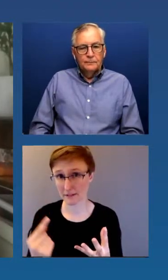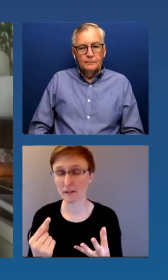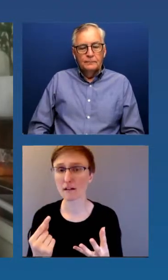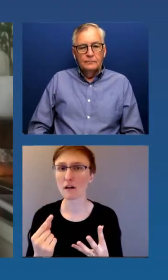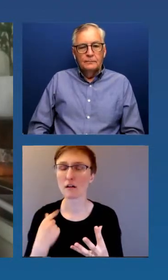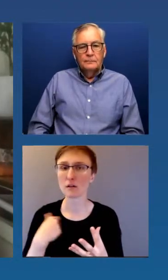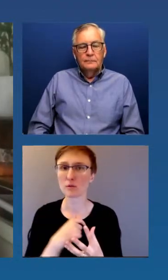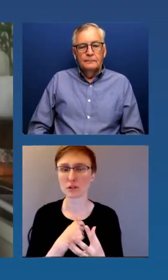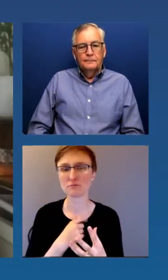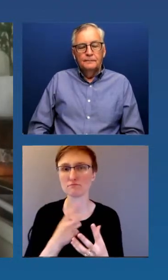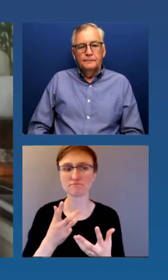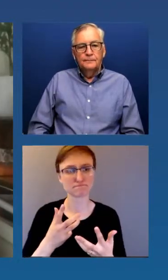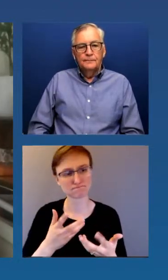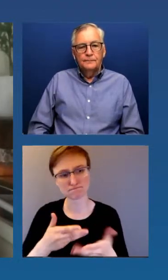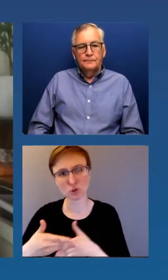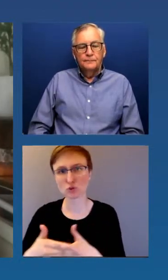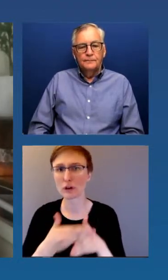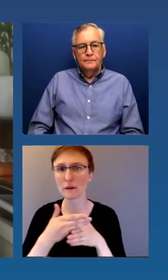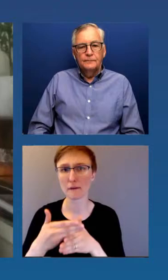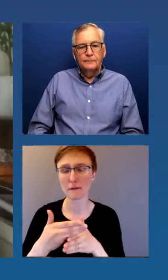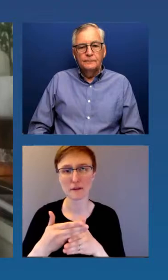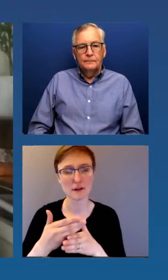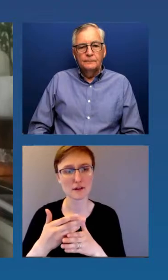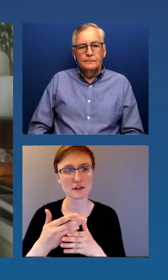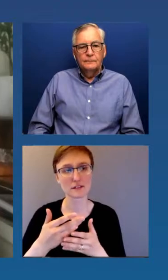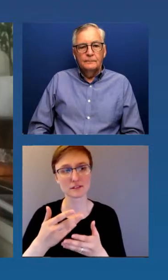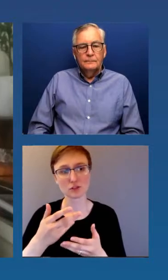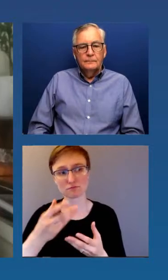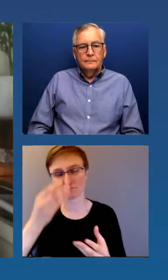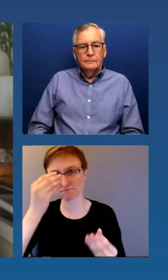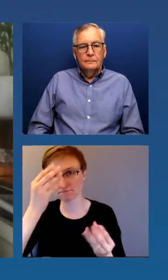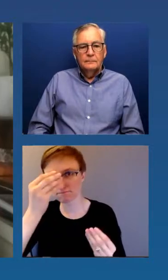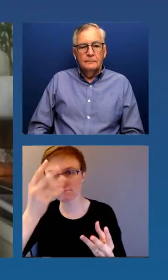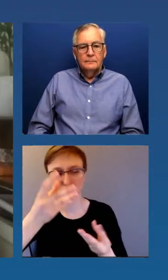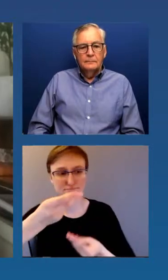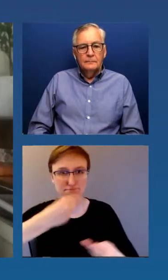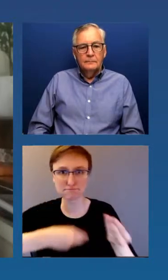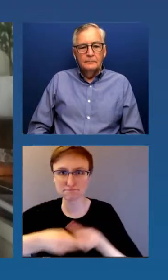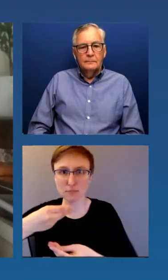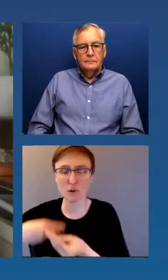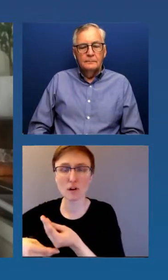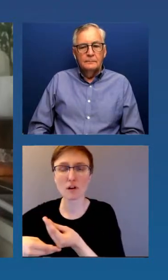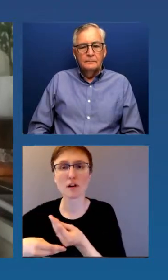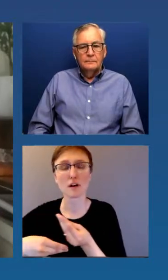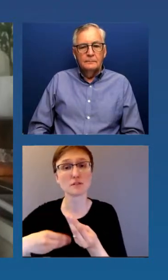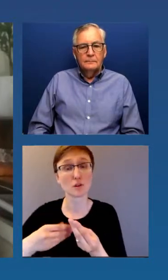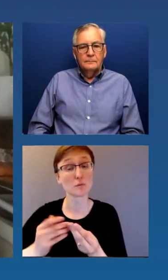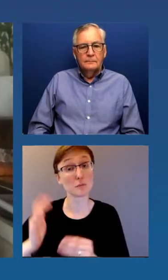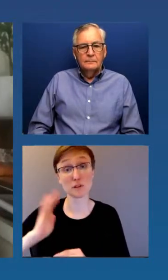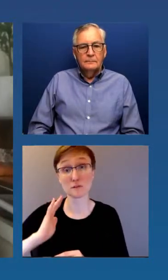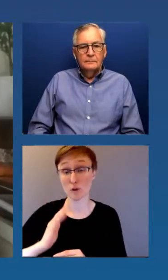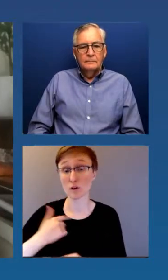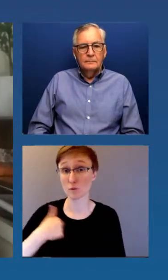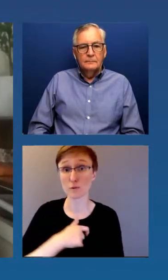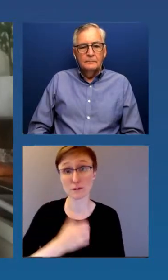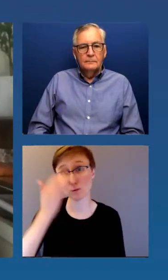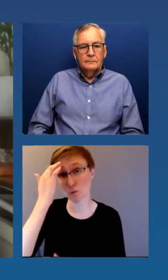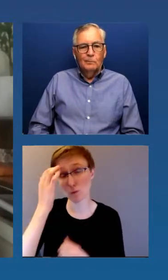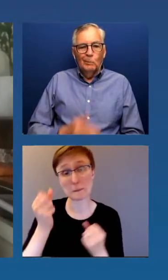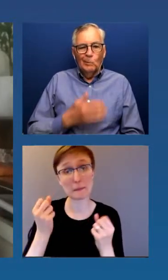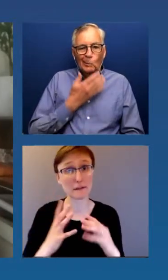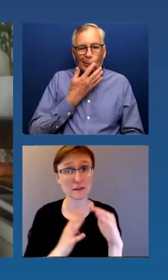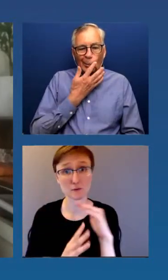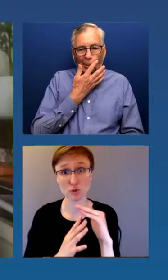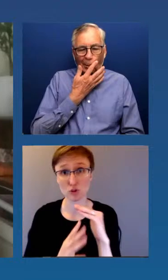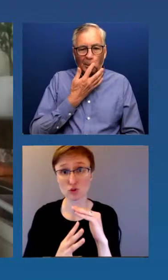analyze challenges, and collaborate on actions that help to mitigate the COVID risks we knew early on would be facing immigrants and